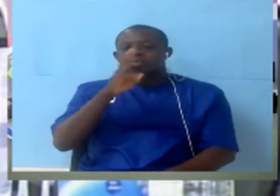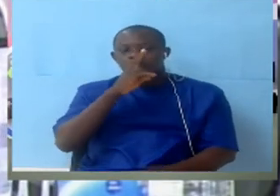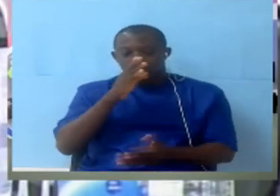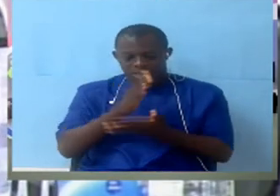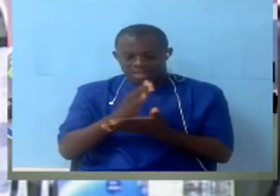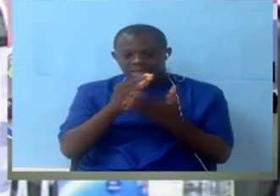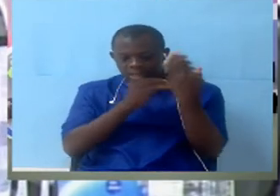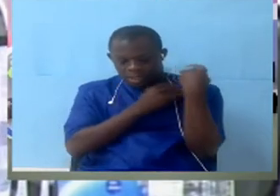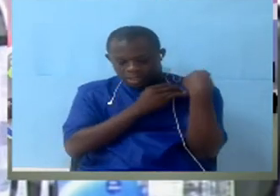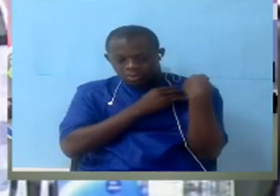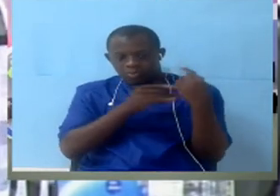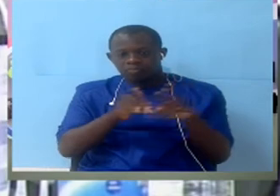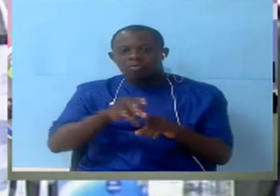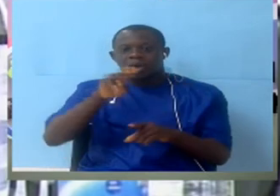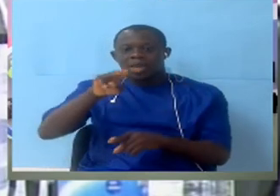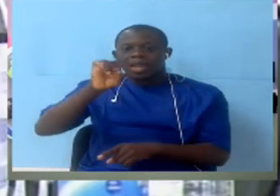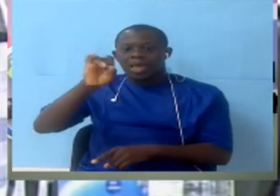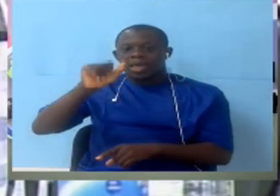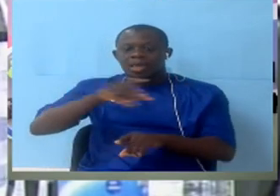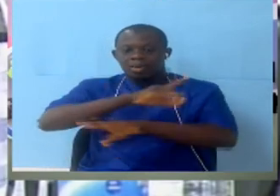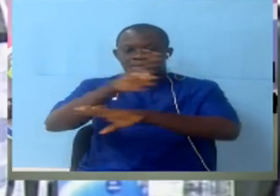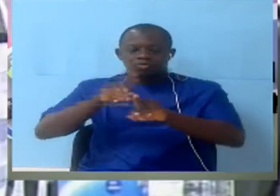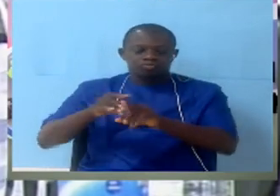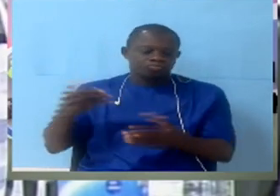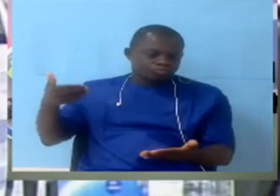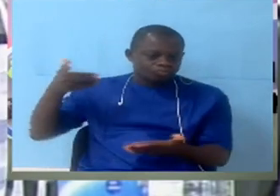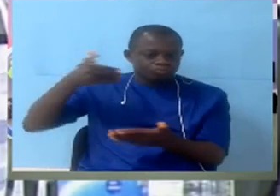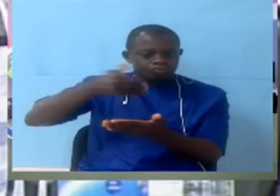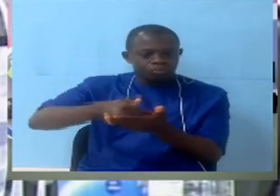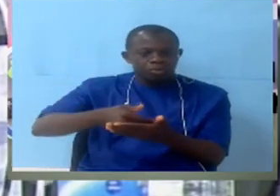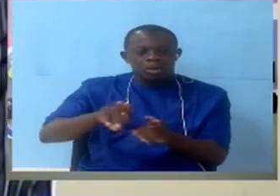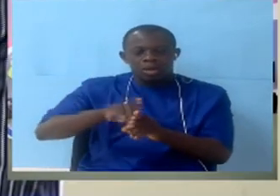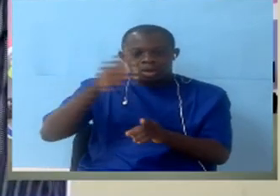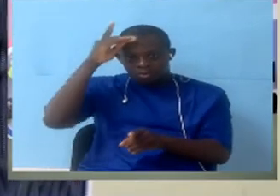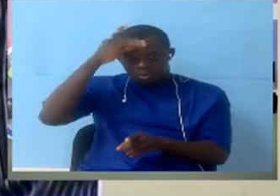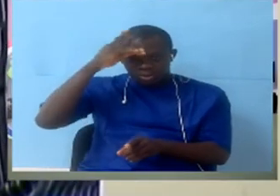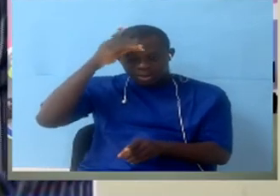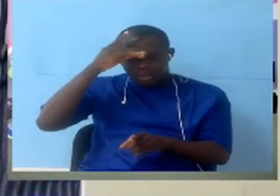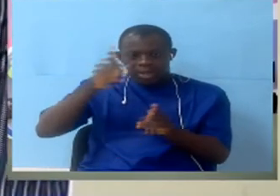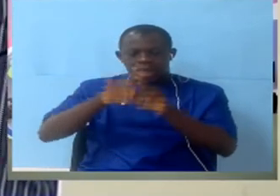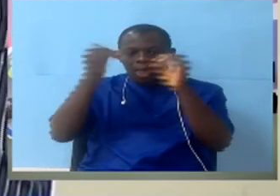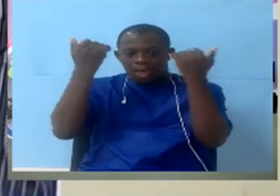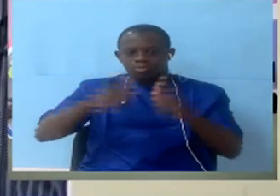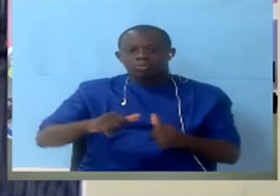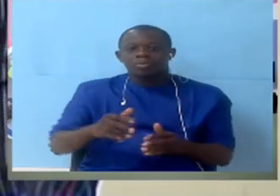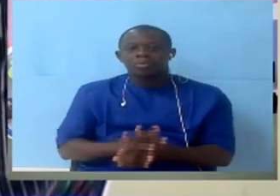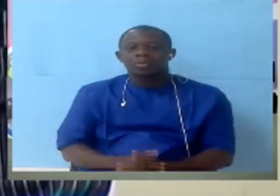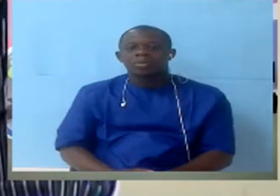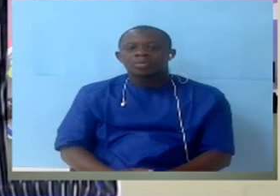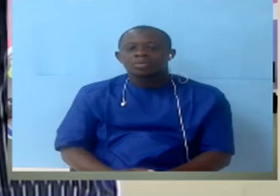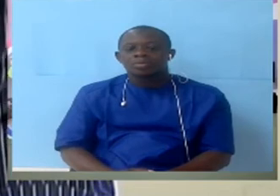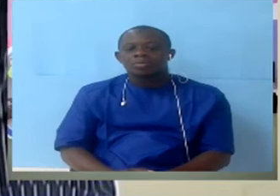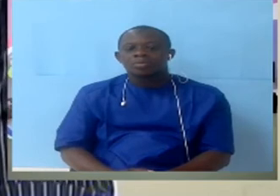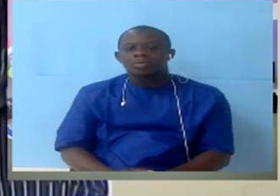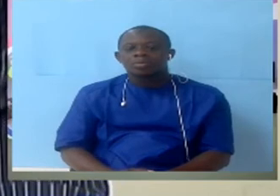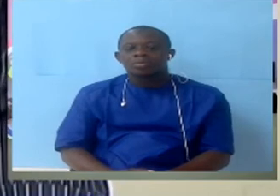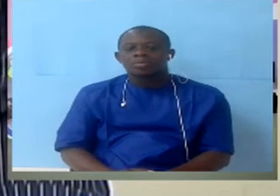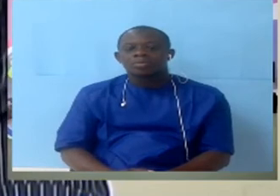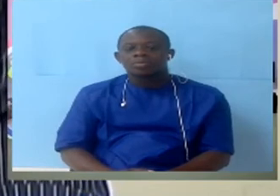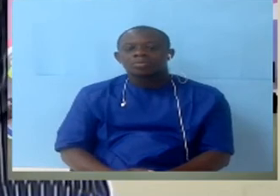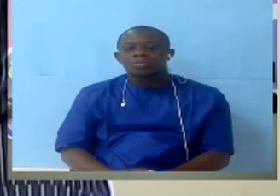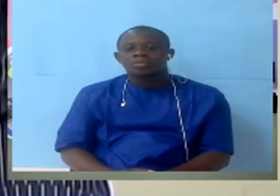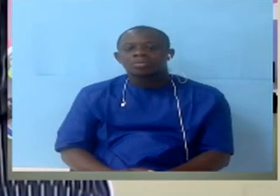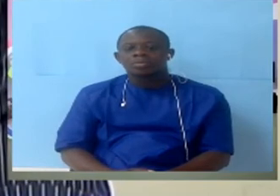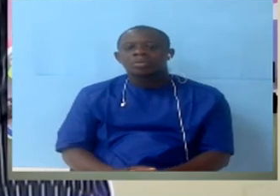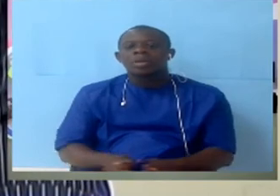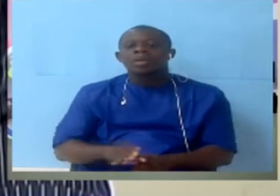were responsible for the NIA campus up to the end of the political impasse. Did you see any fires or smoke at the NIA